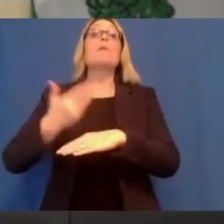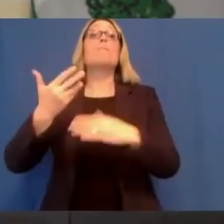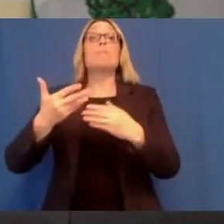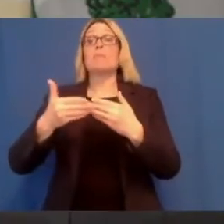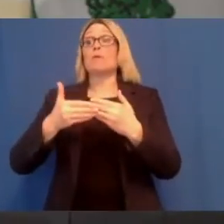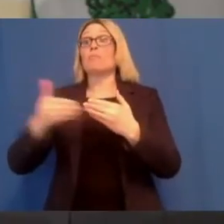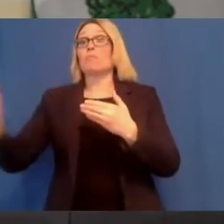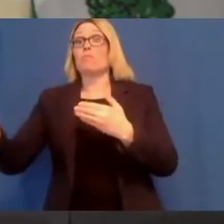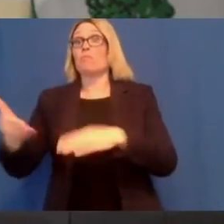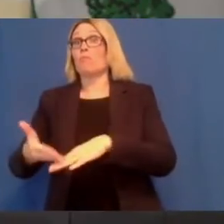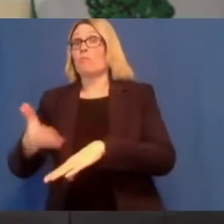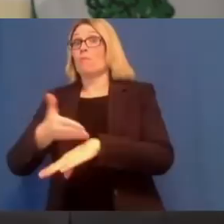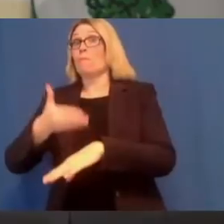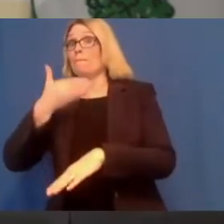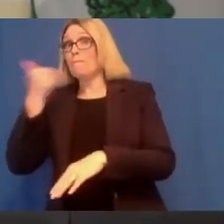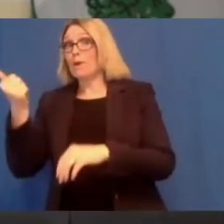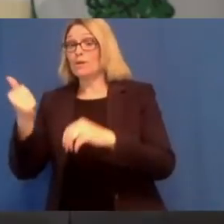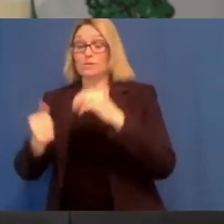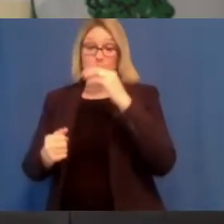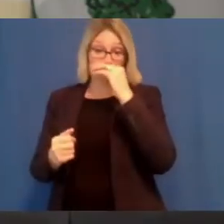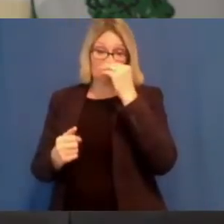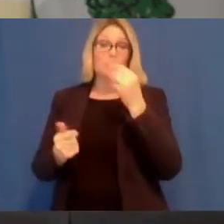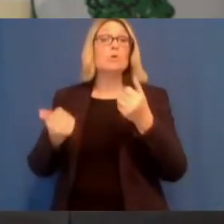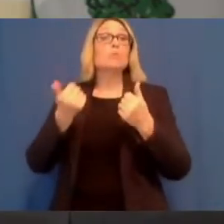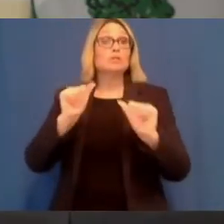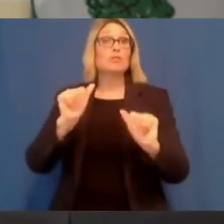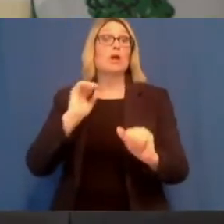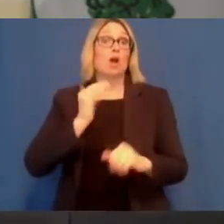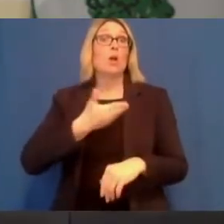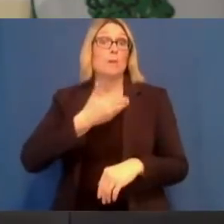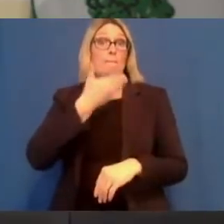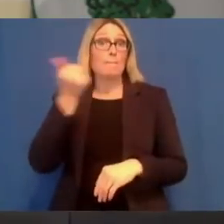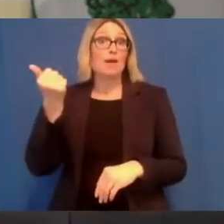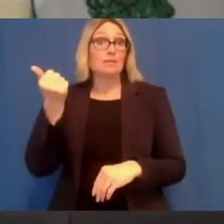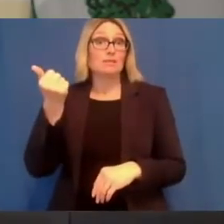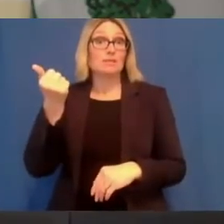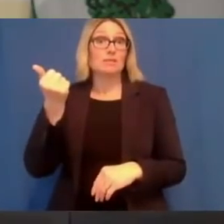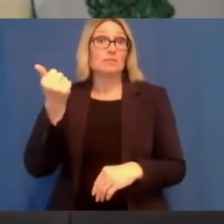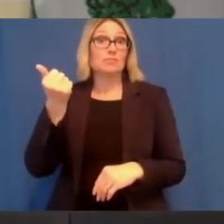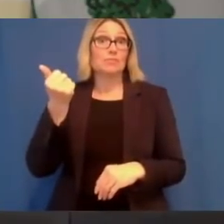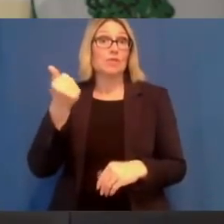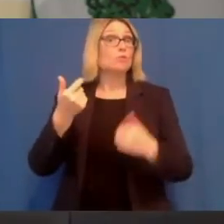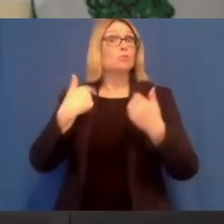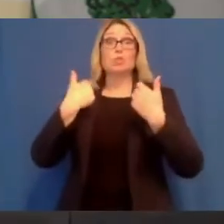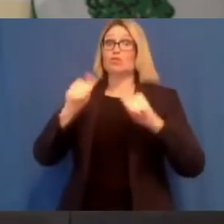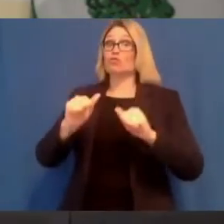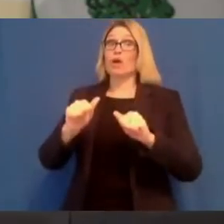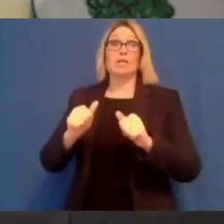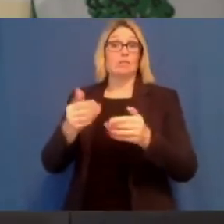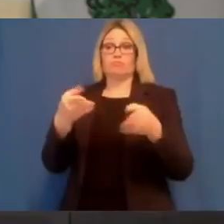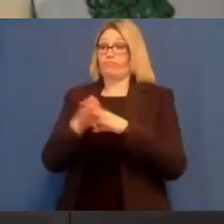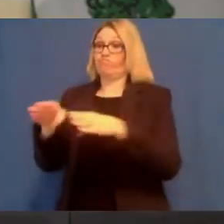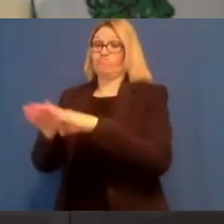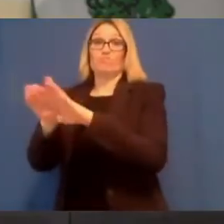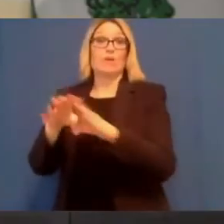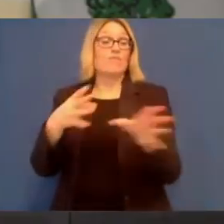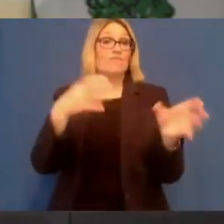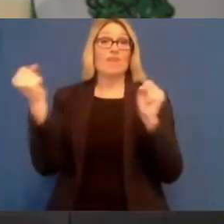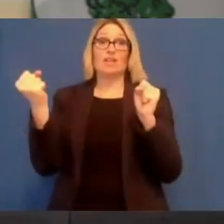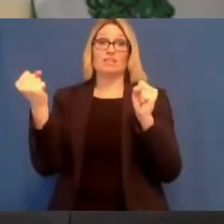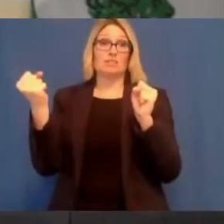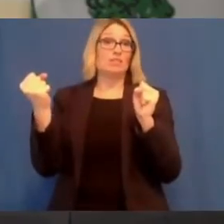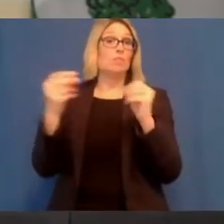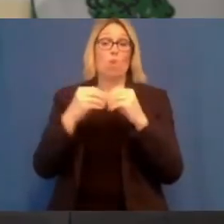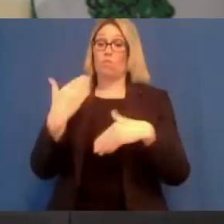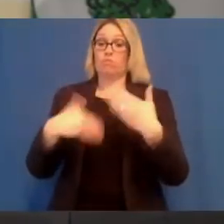But, we've tried our very best throughout this to go as hard and fast as we can to try to get through it more quickly.